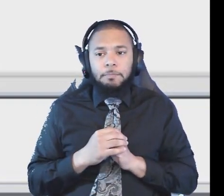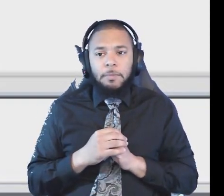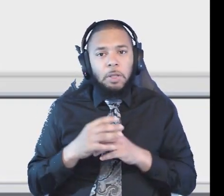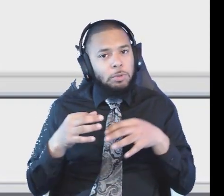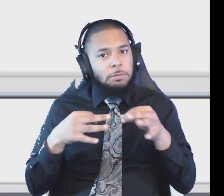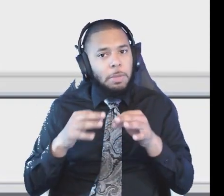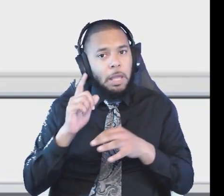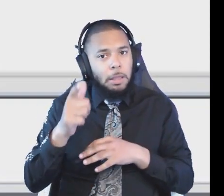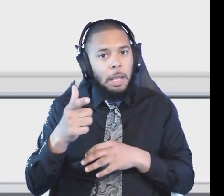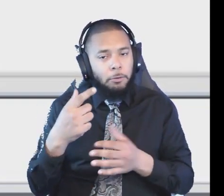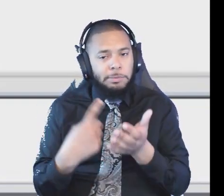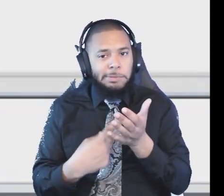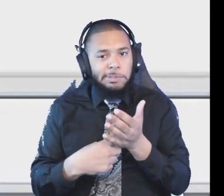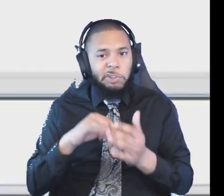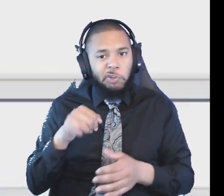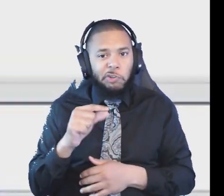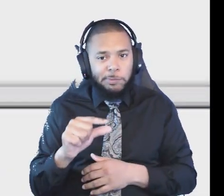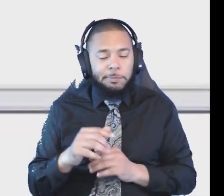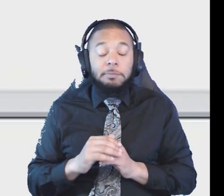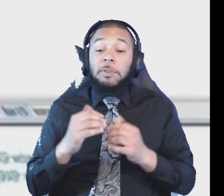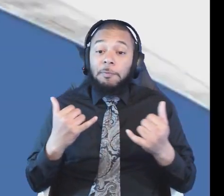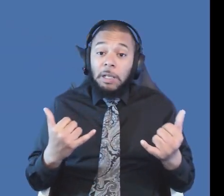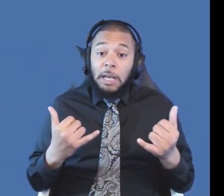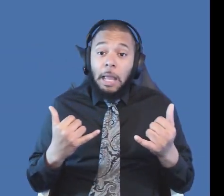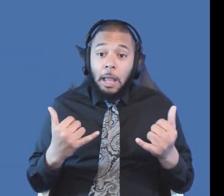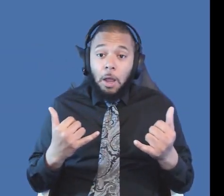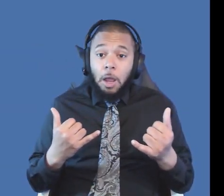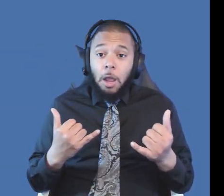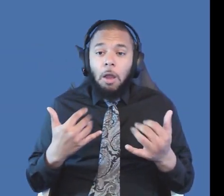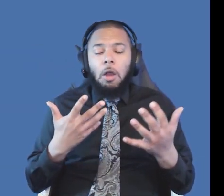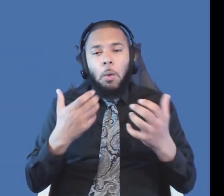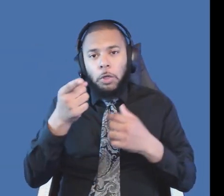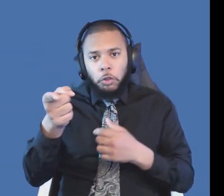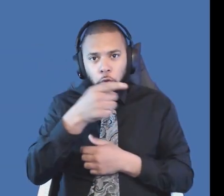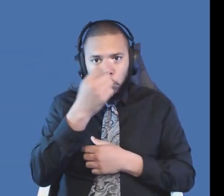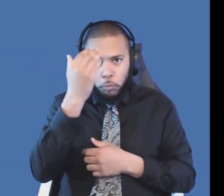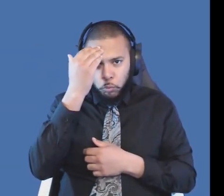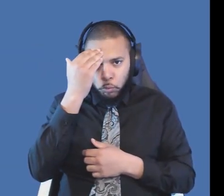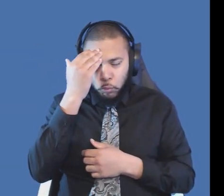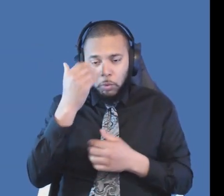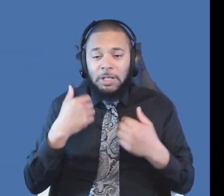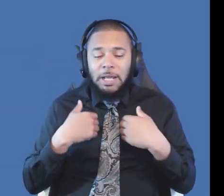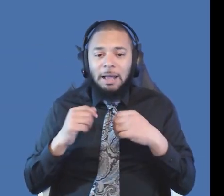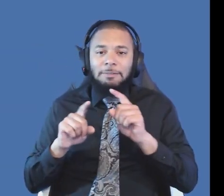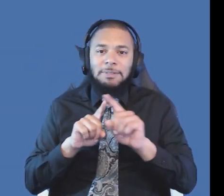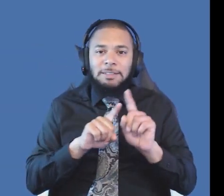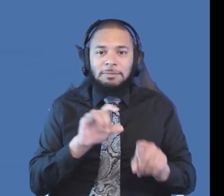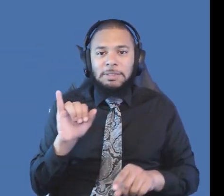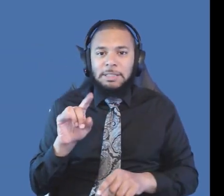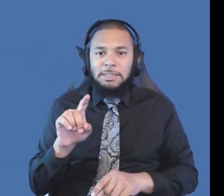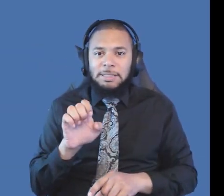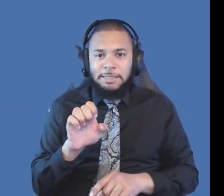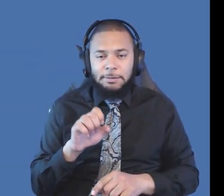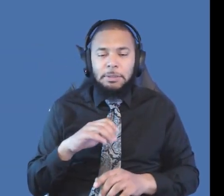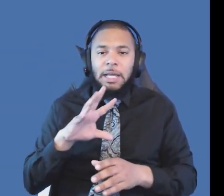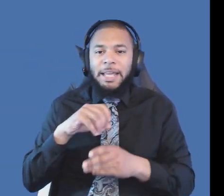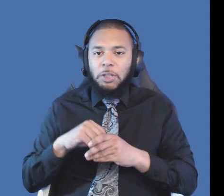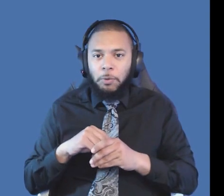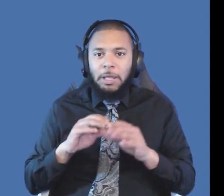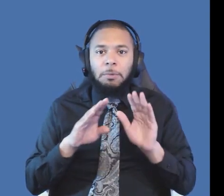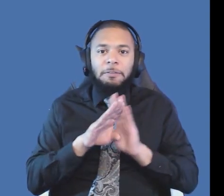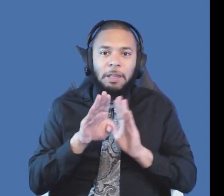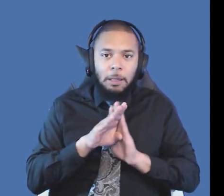JGrasp. But for now, just know that there's different integrated development